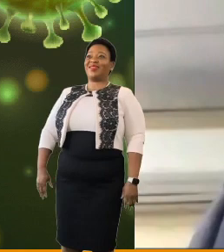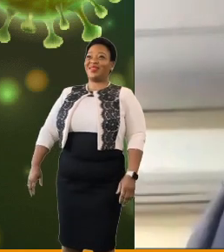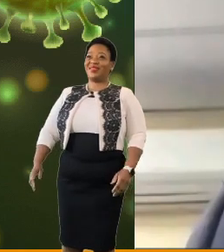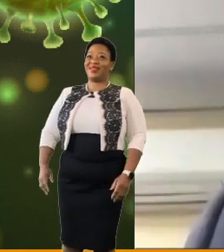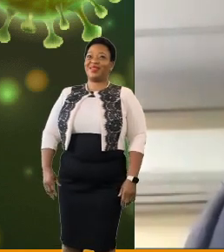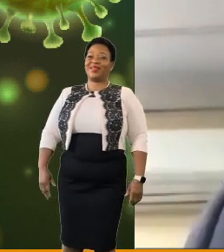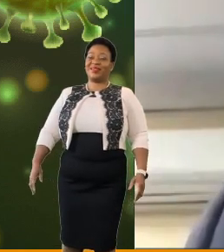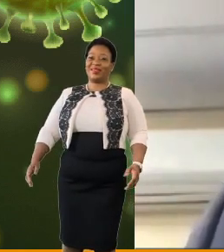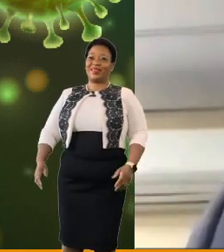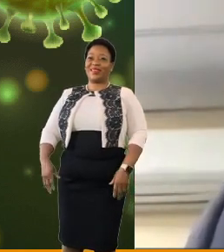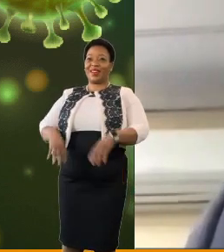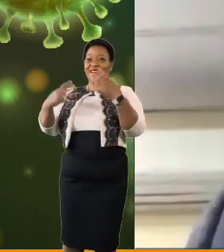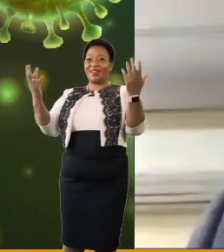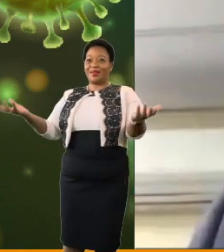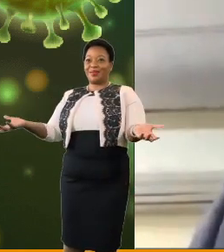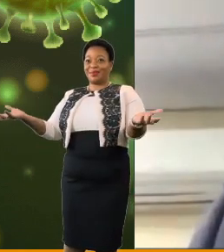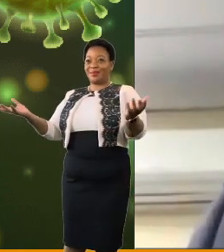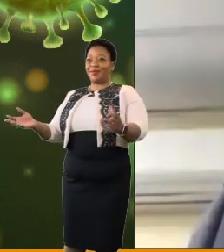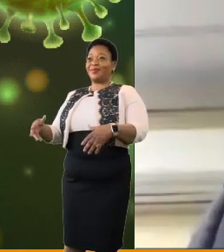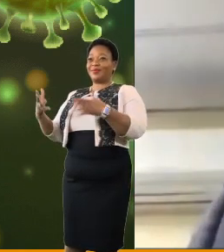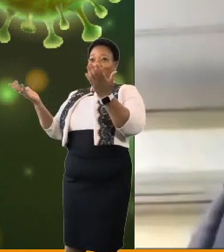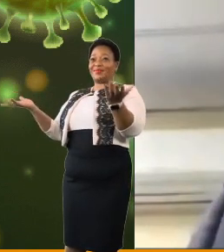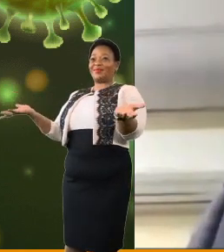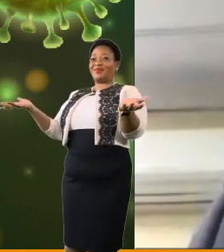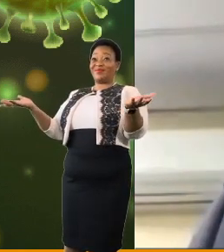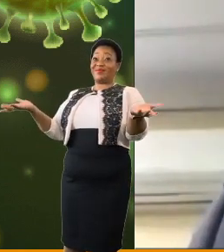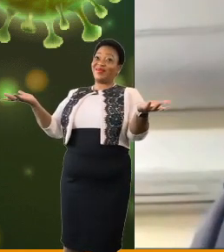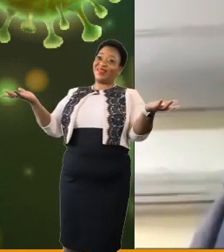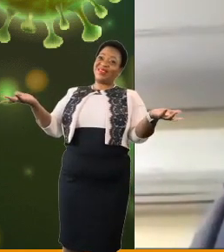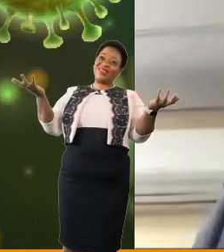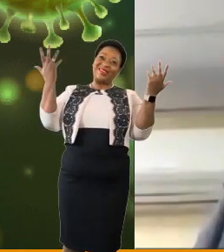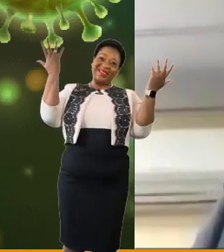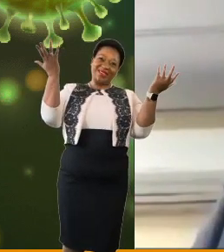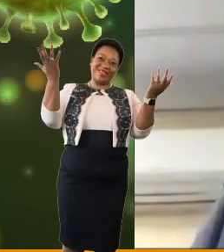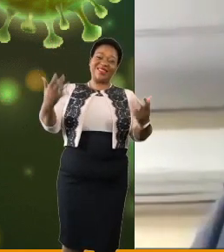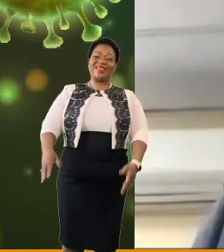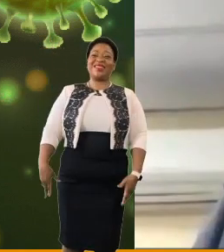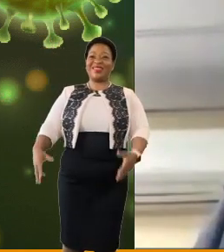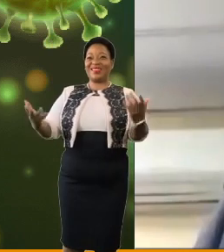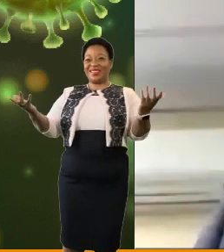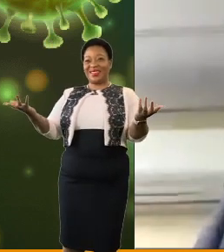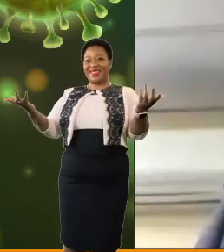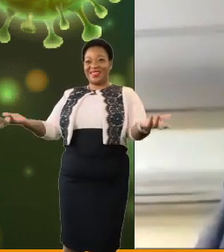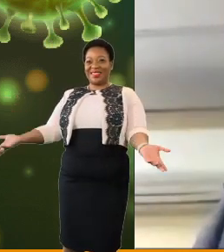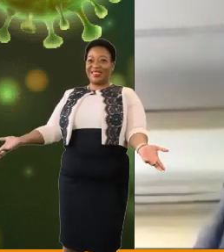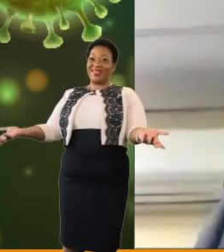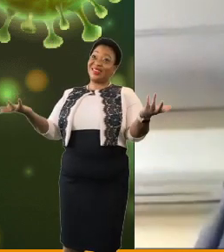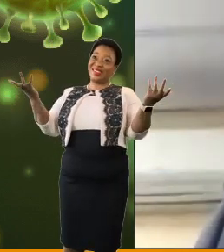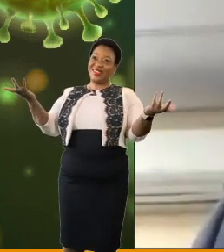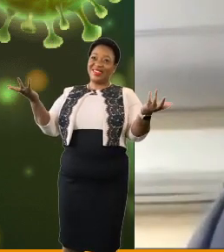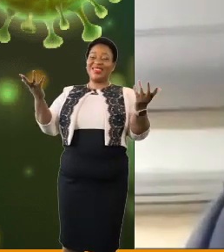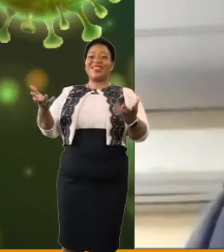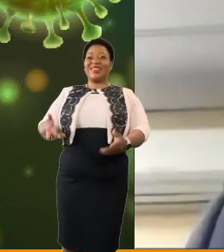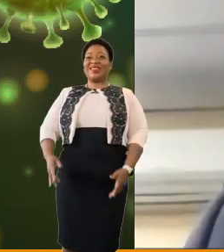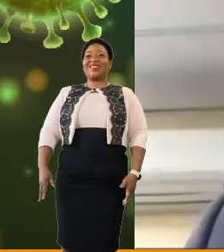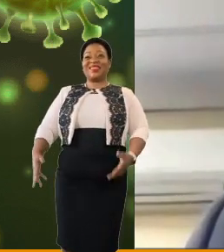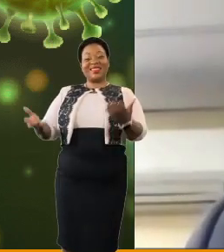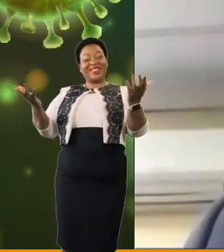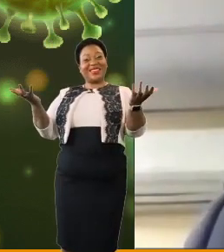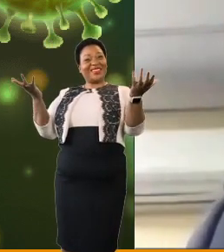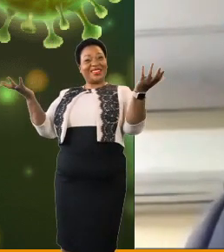range that we're working with, that people will not get anything less than 3.5, they will not get anything more than